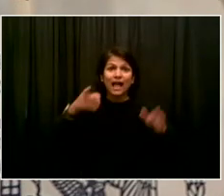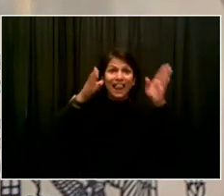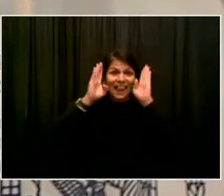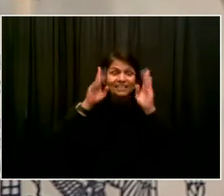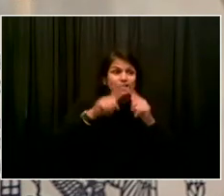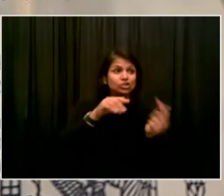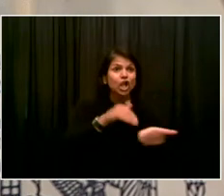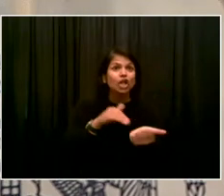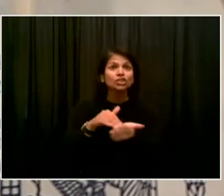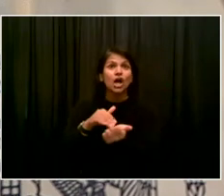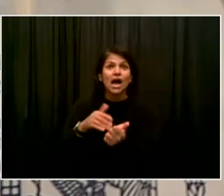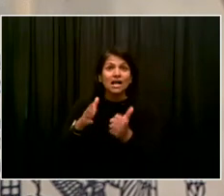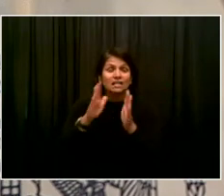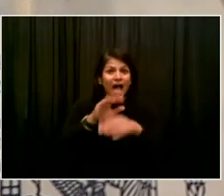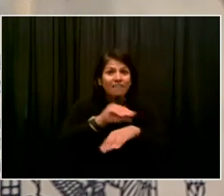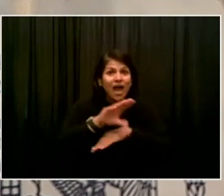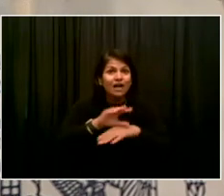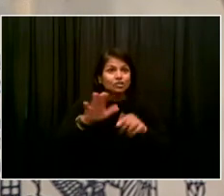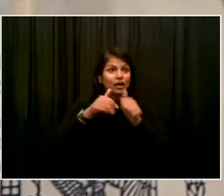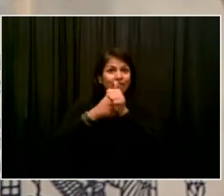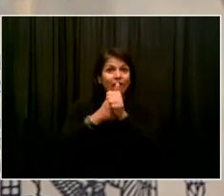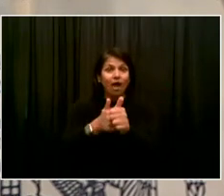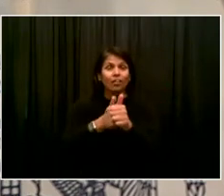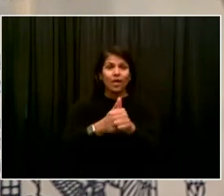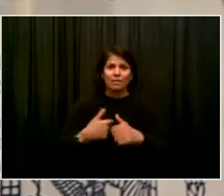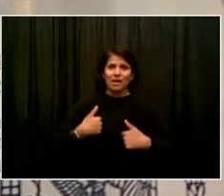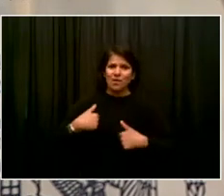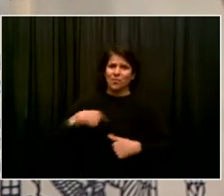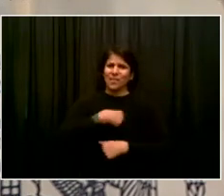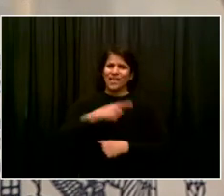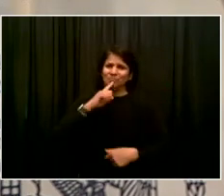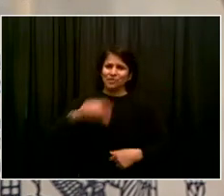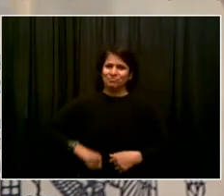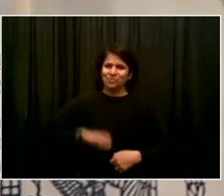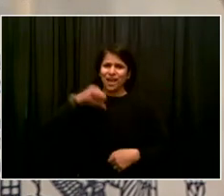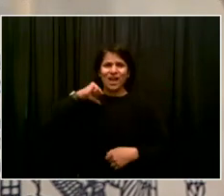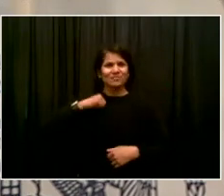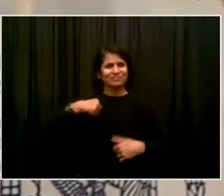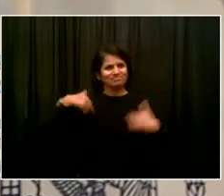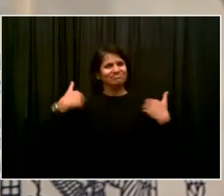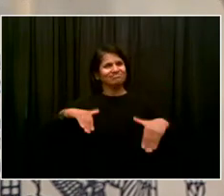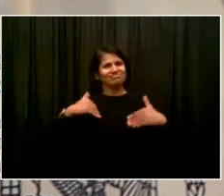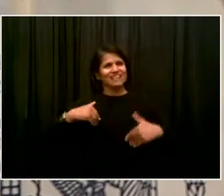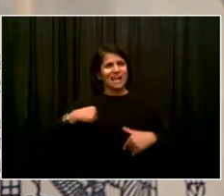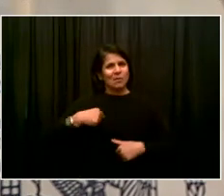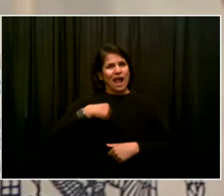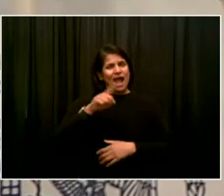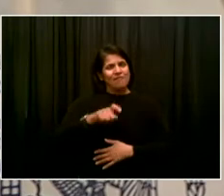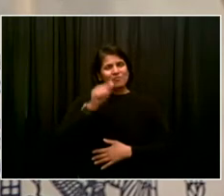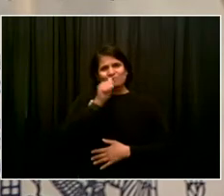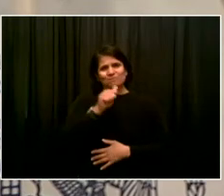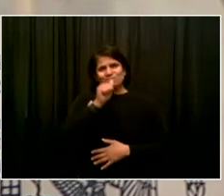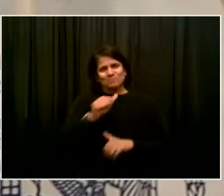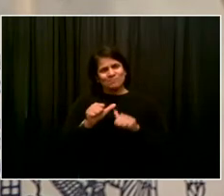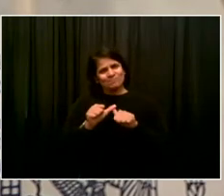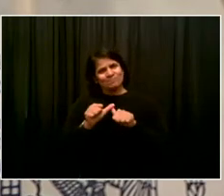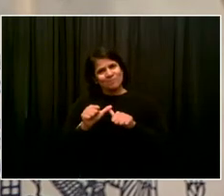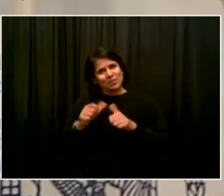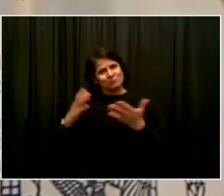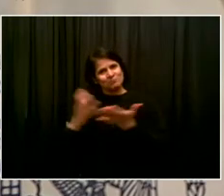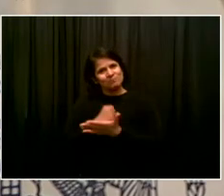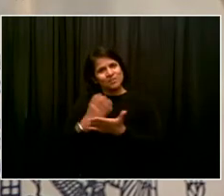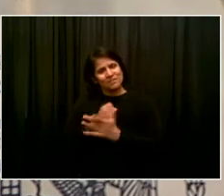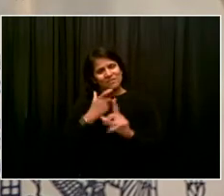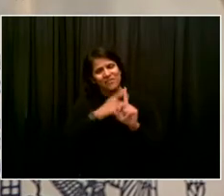that's really made the city proud. Let's do it again. Get out there, get that vaccine if you haven't already. Get your